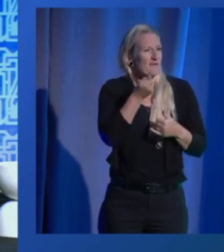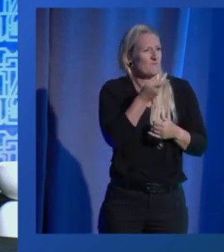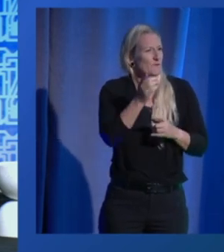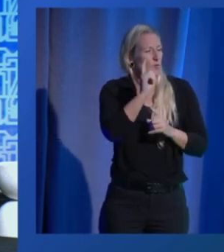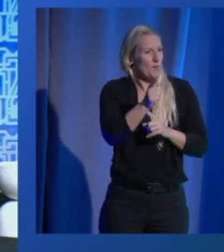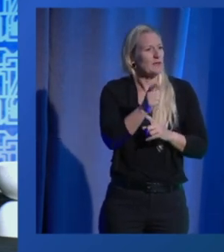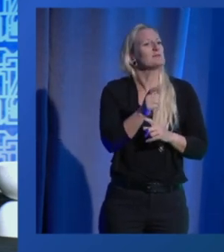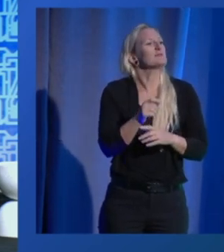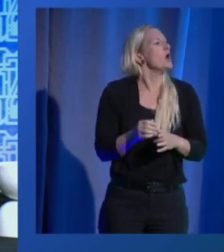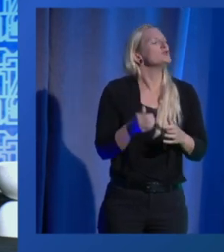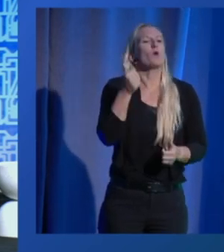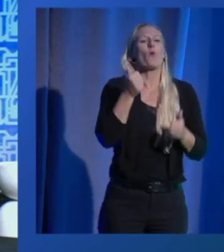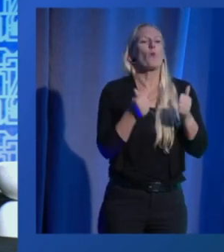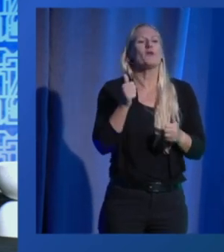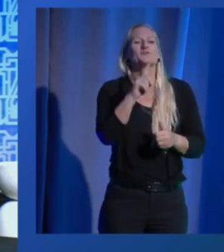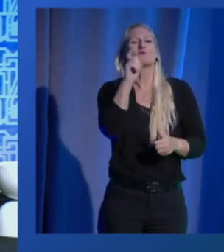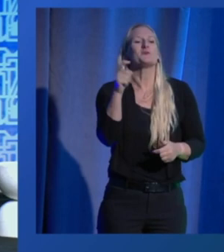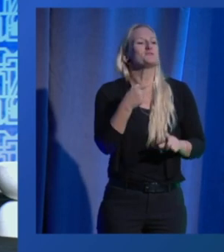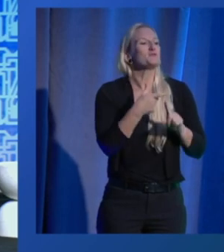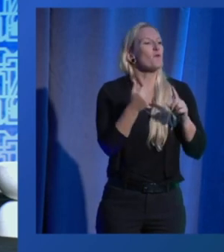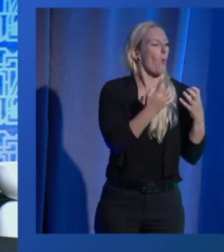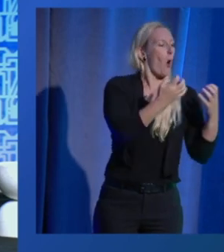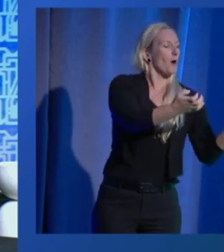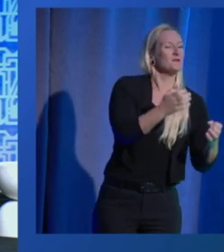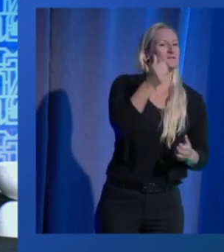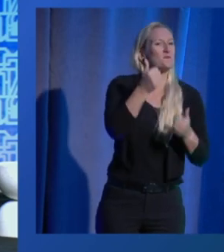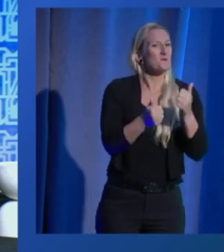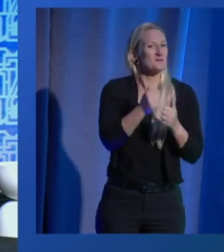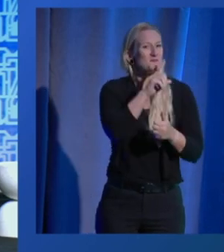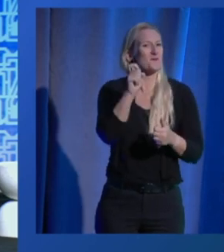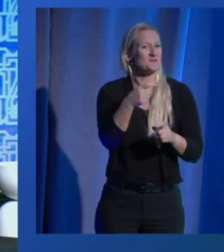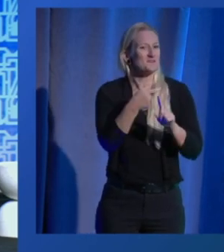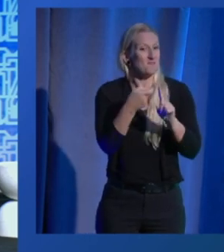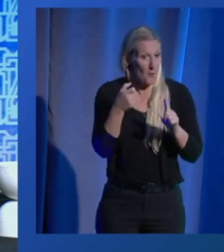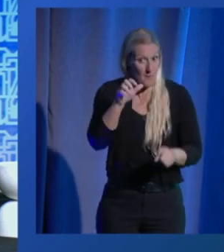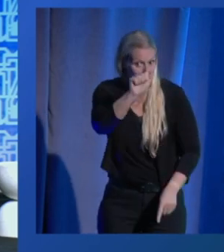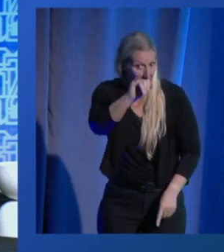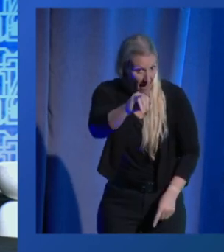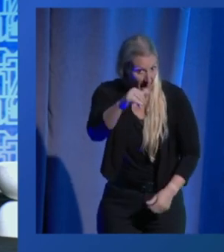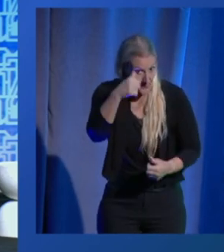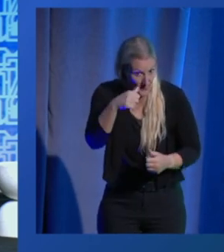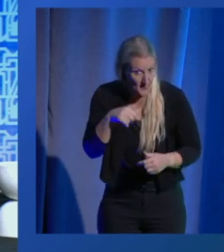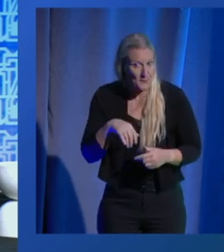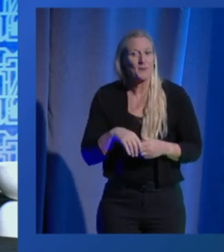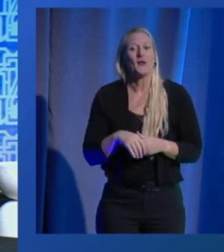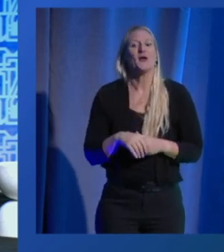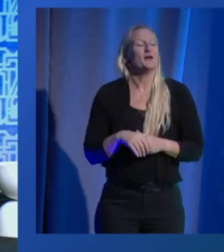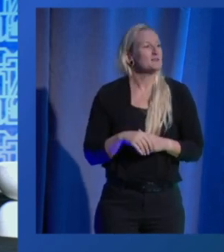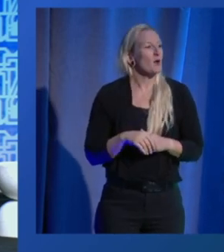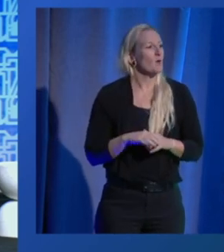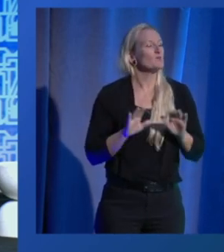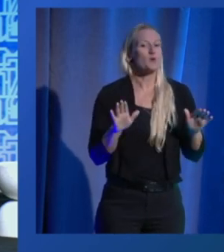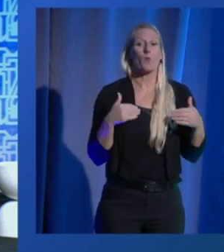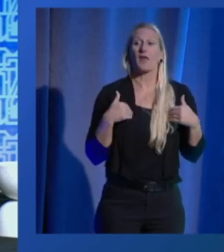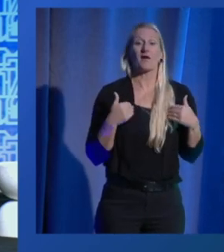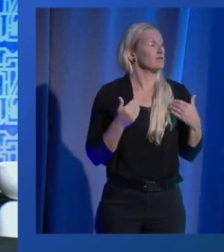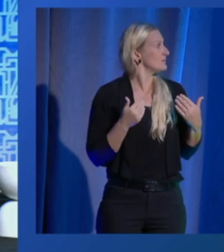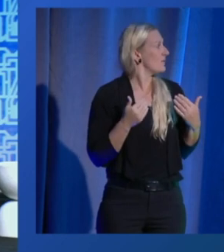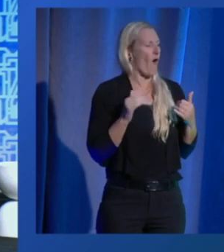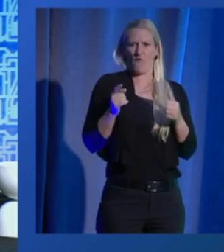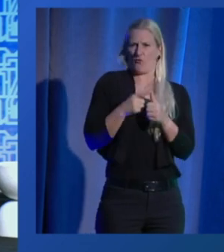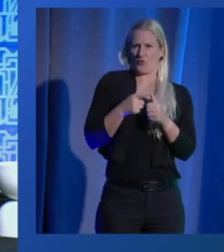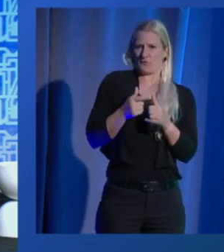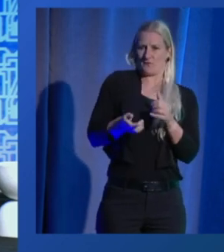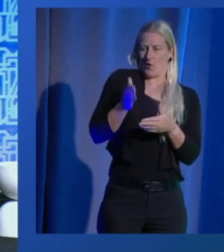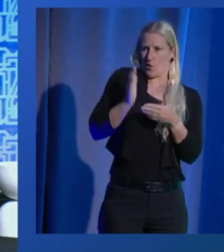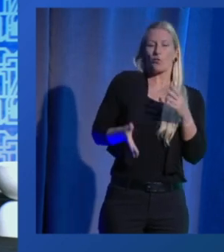ones uh came from the audience Andor uh our team U I want to give everyone a chance for kind of a closing comment uh and